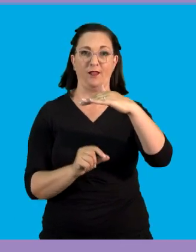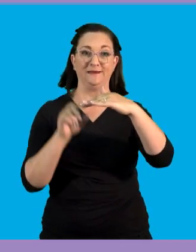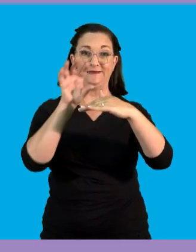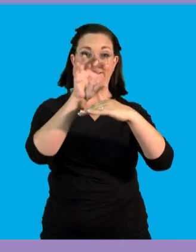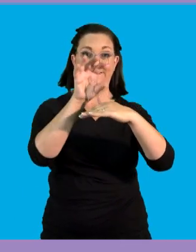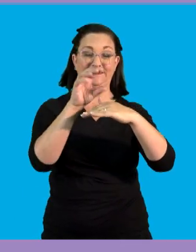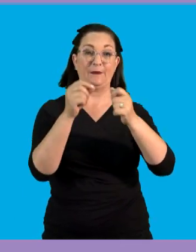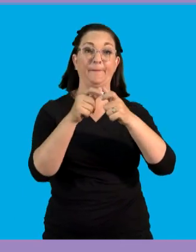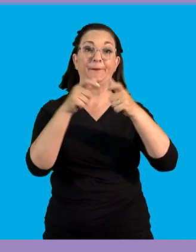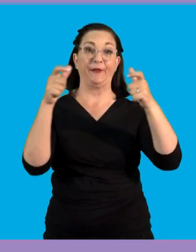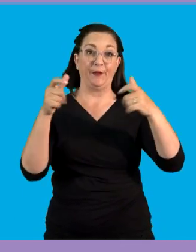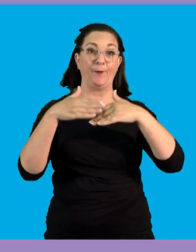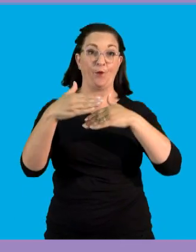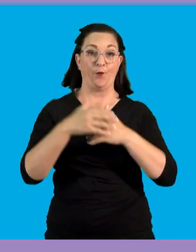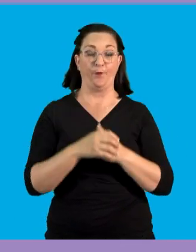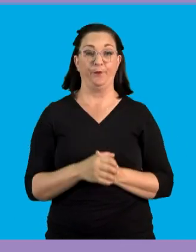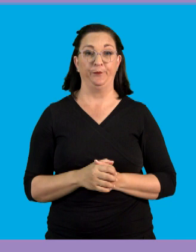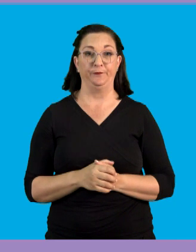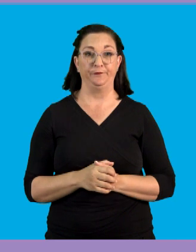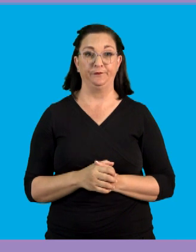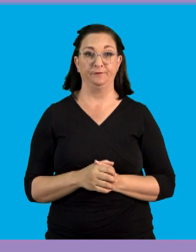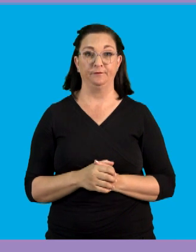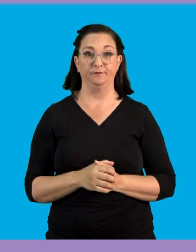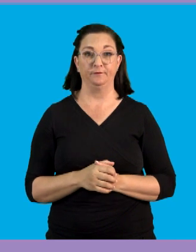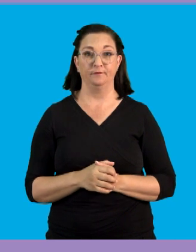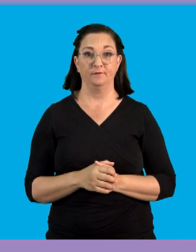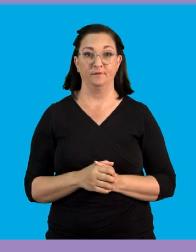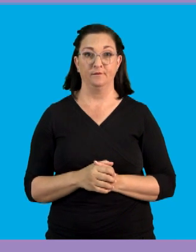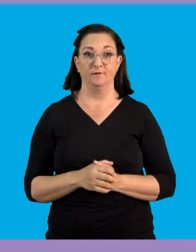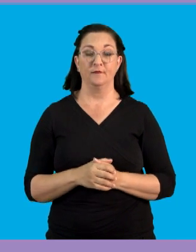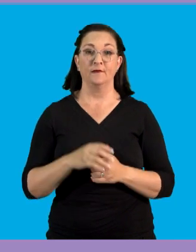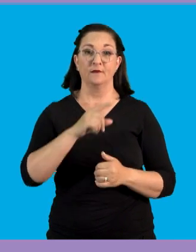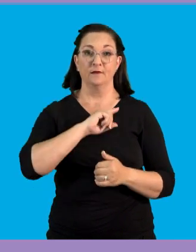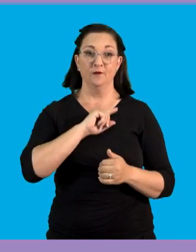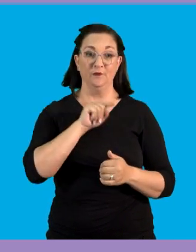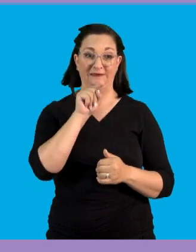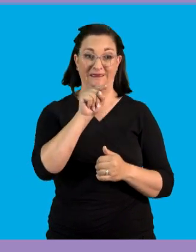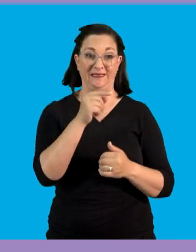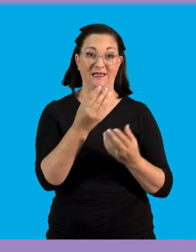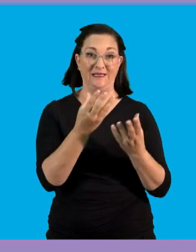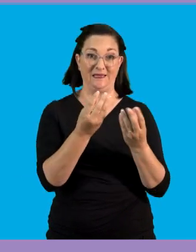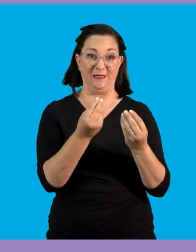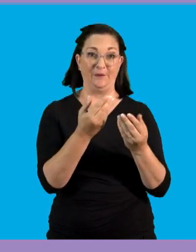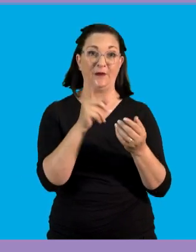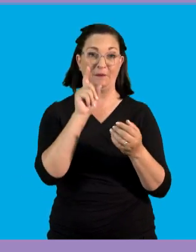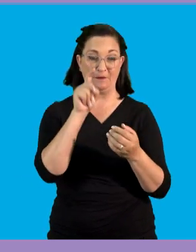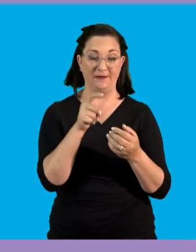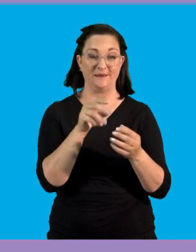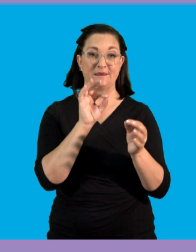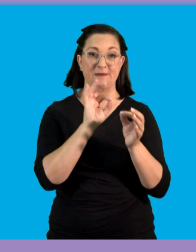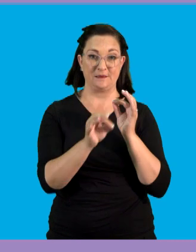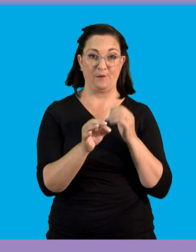numerator is bigger than the denominator. And if that's the case, then we would need to simplify that improper